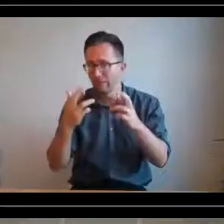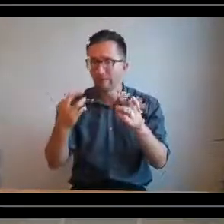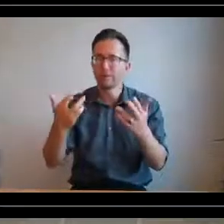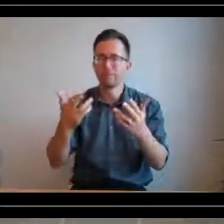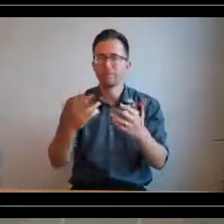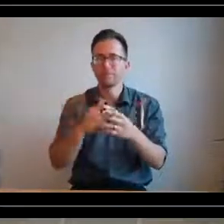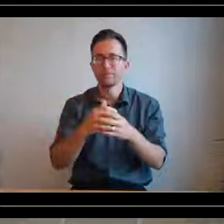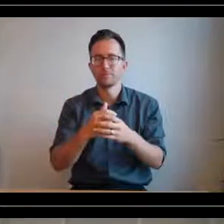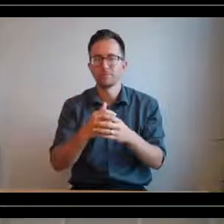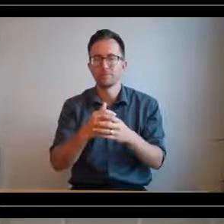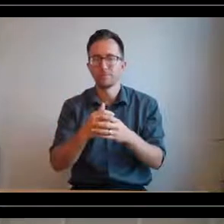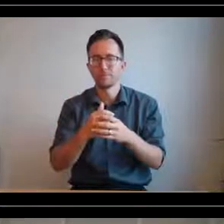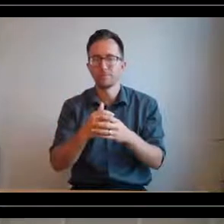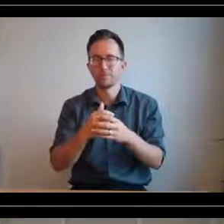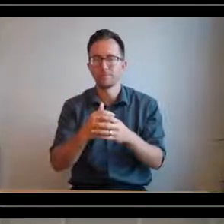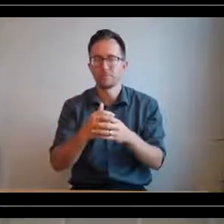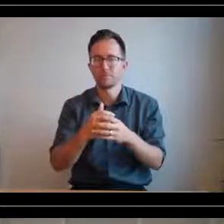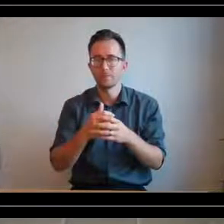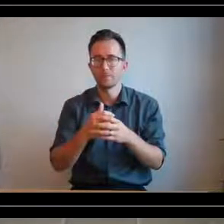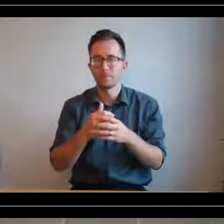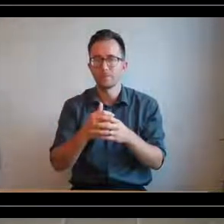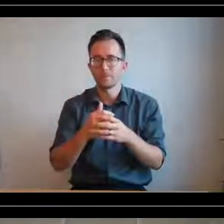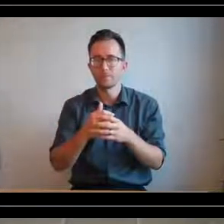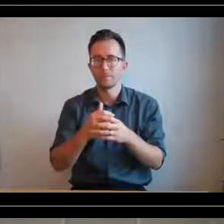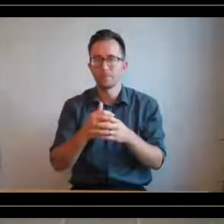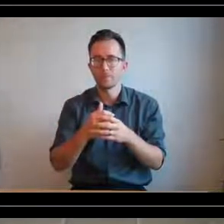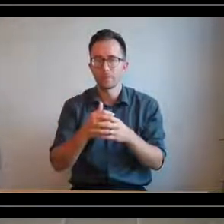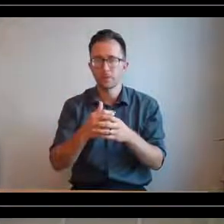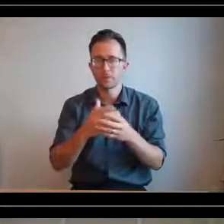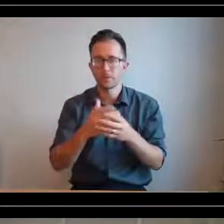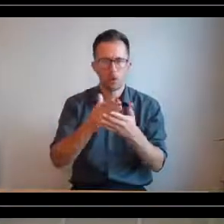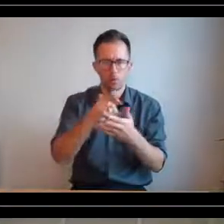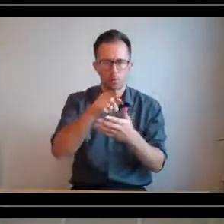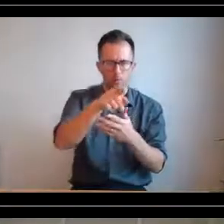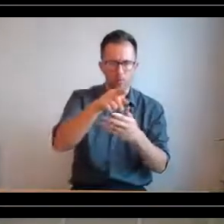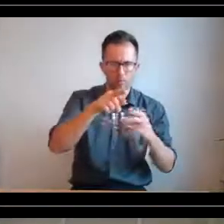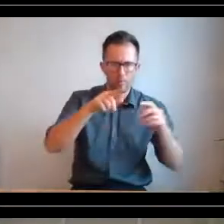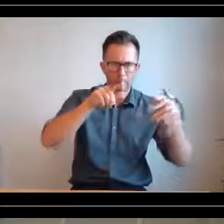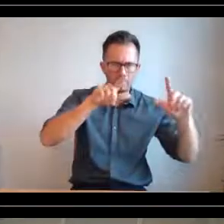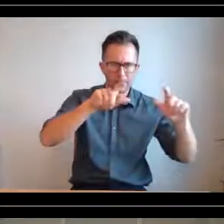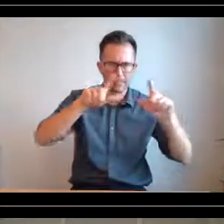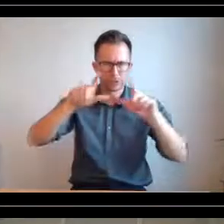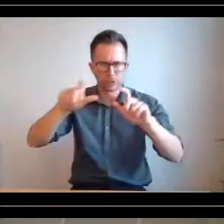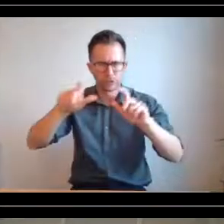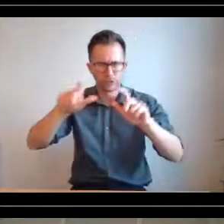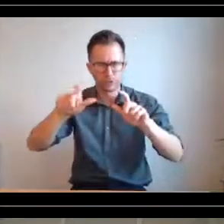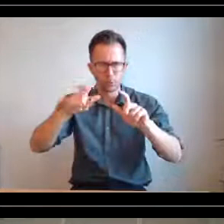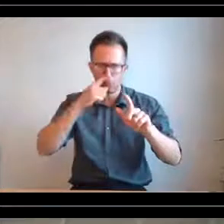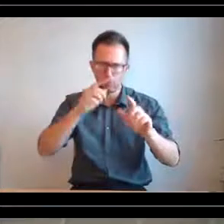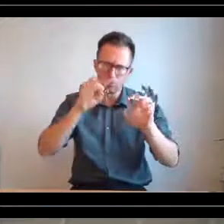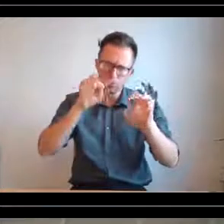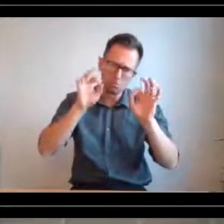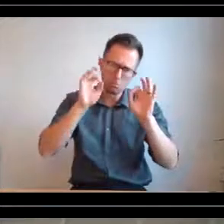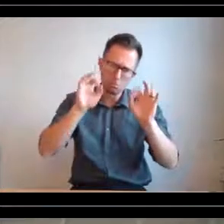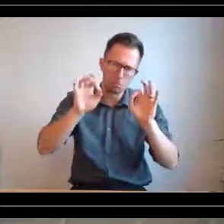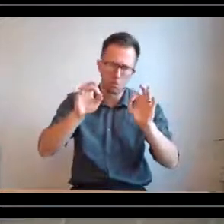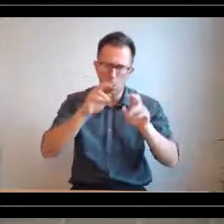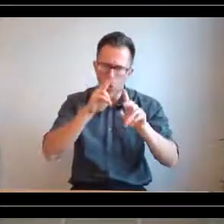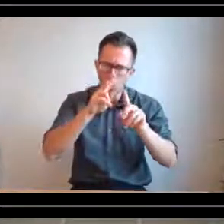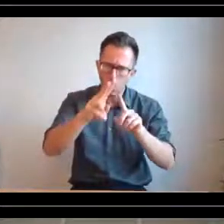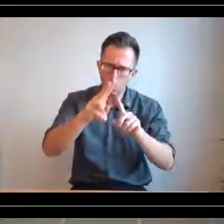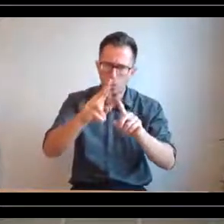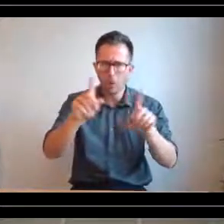I think that why are we showing images depicting on the scheme as it will look 15 years hence? I think